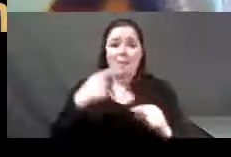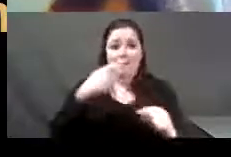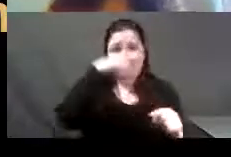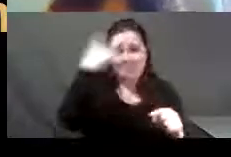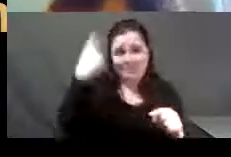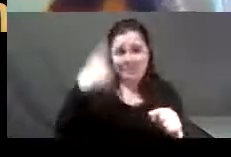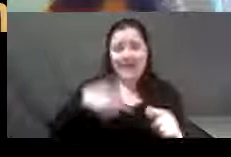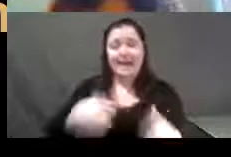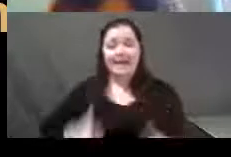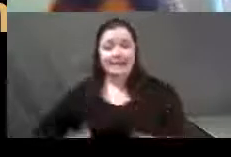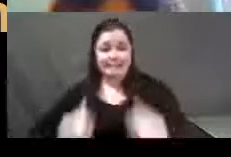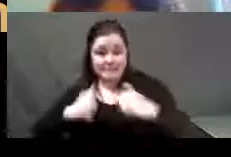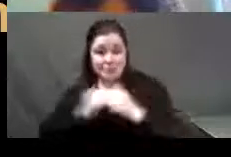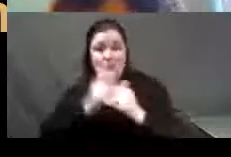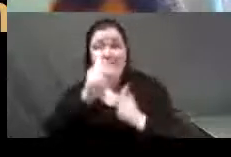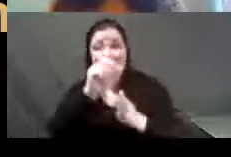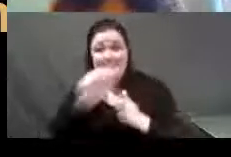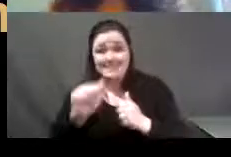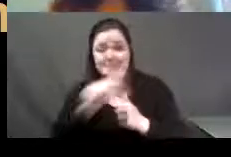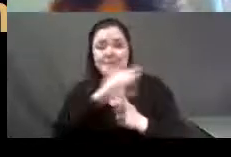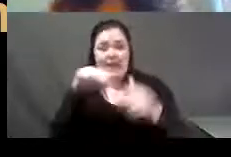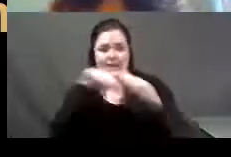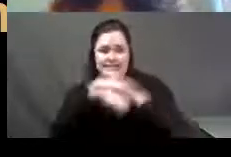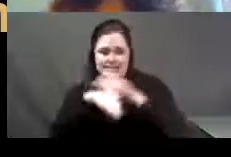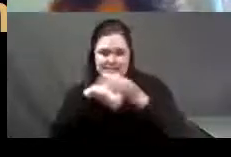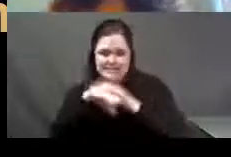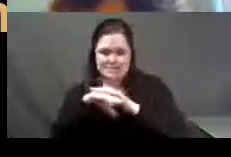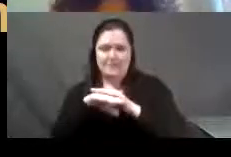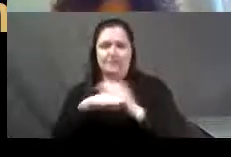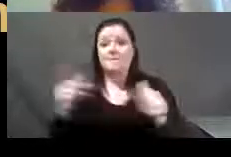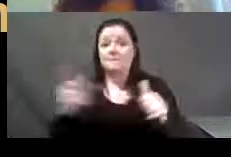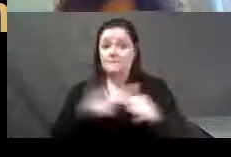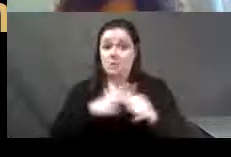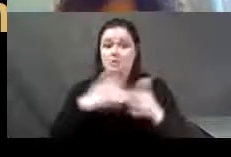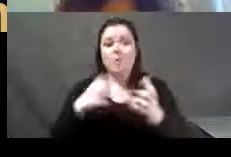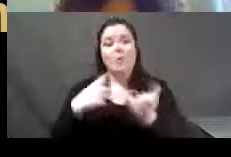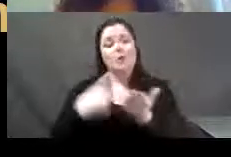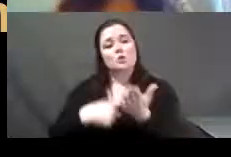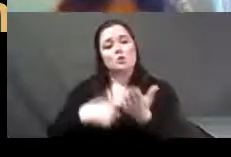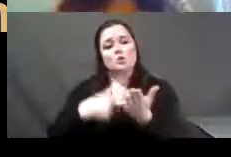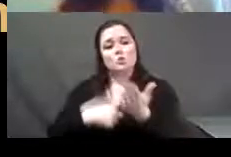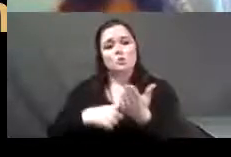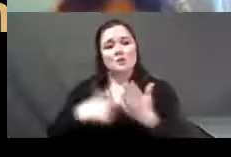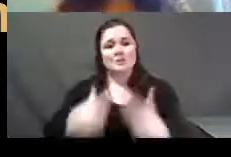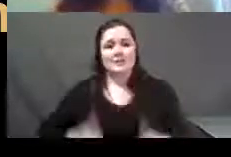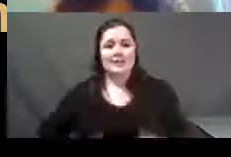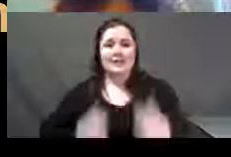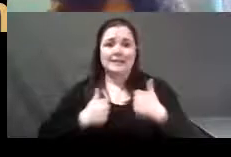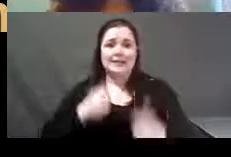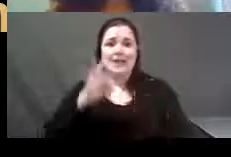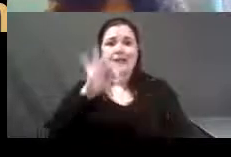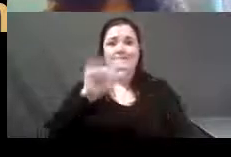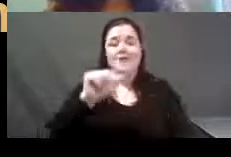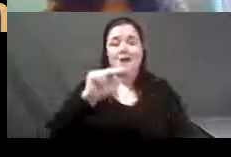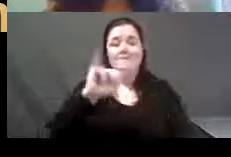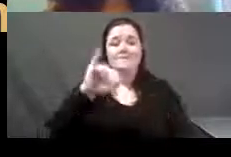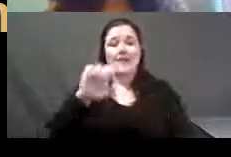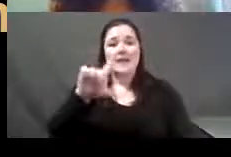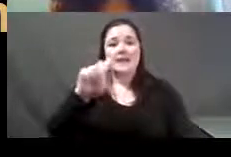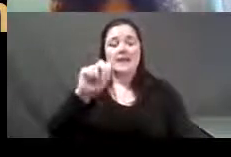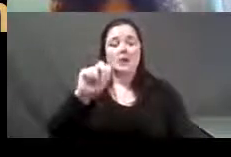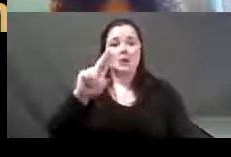with a disability and accessibility, I wanted to first talk about the life of Fanny Lou Hamer. She's a